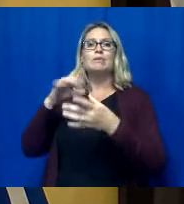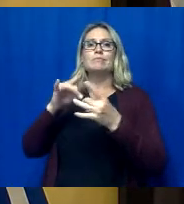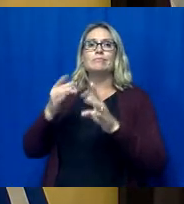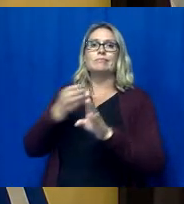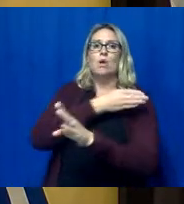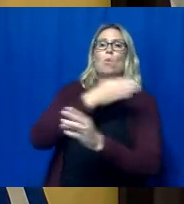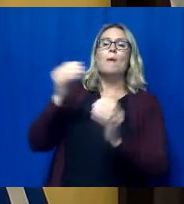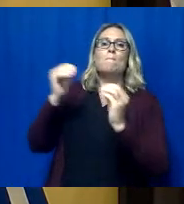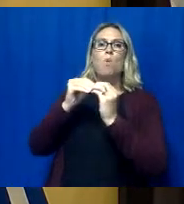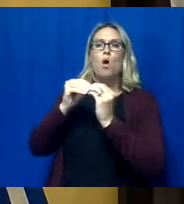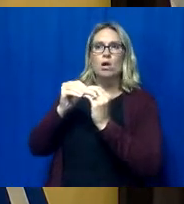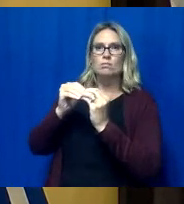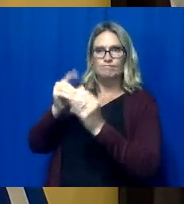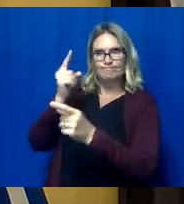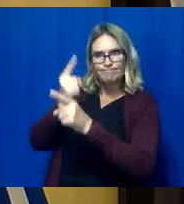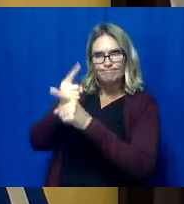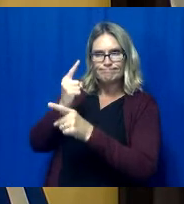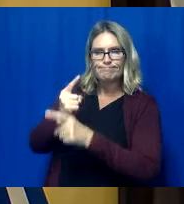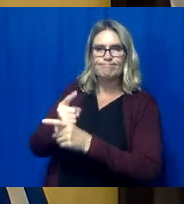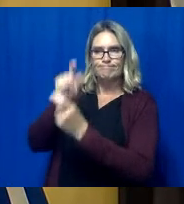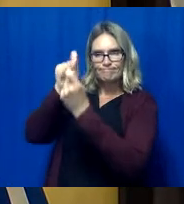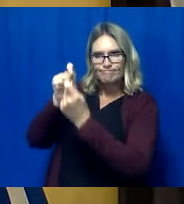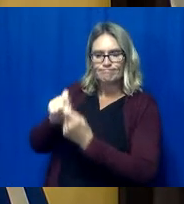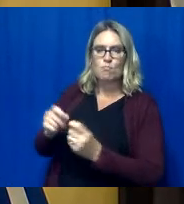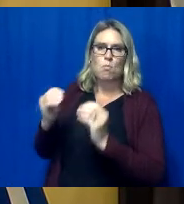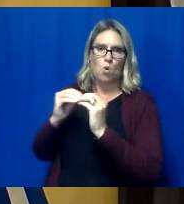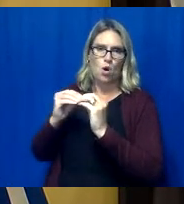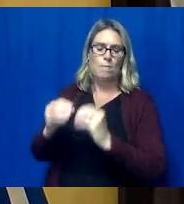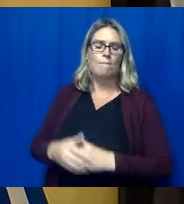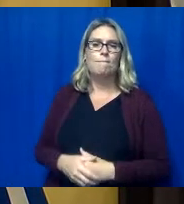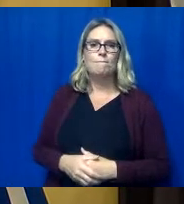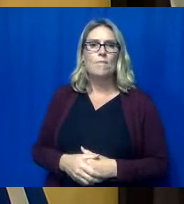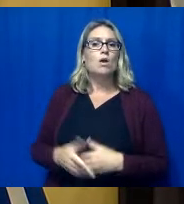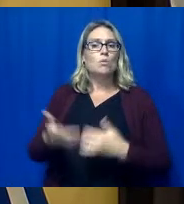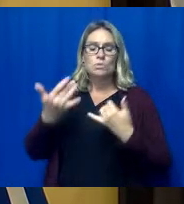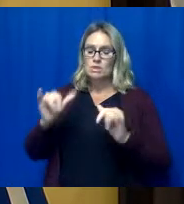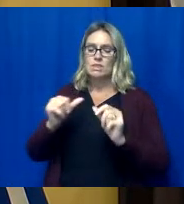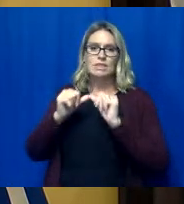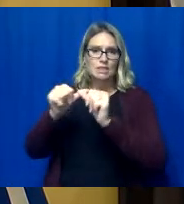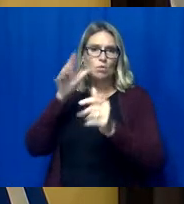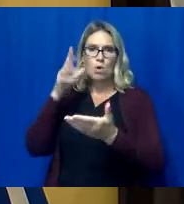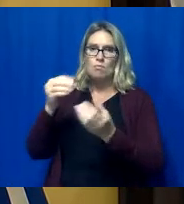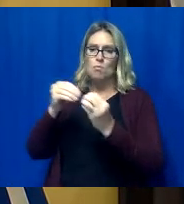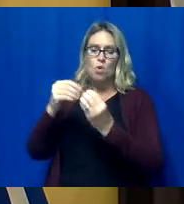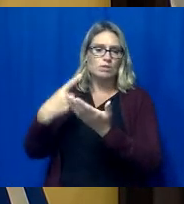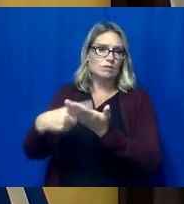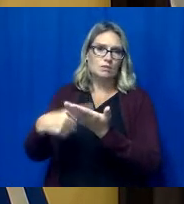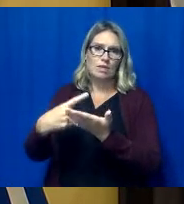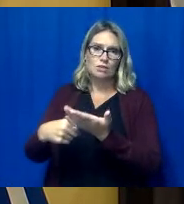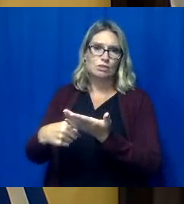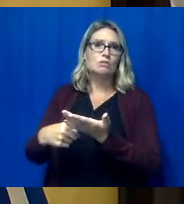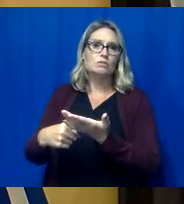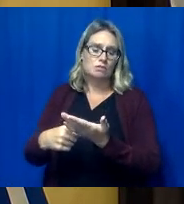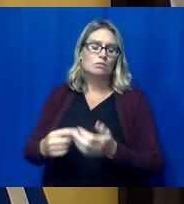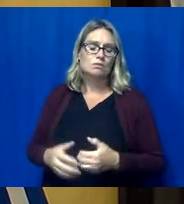et cetera. But certainly we can still continue to have discussions around further